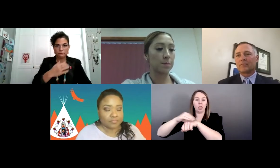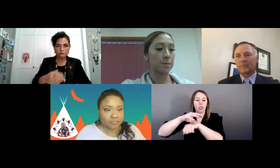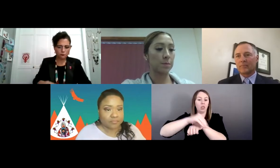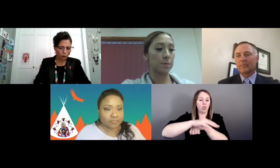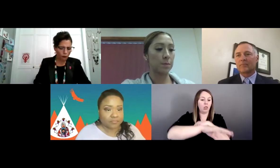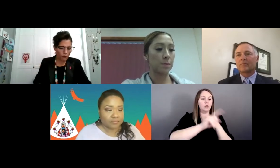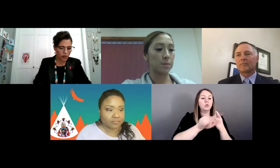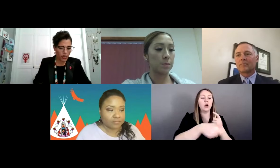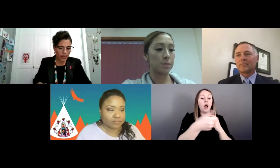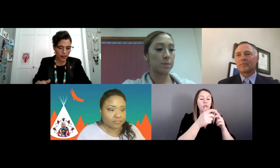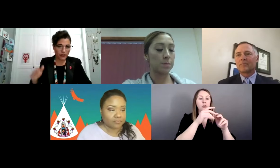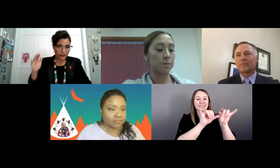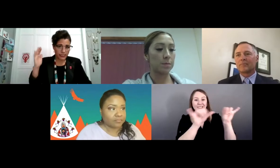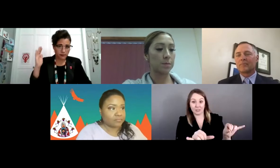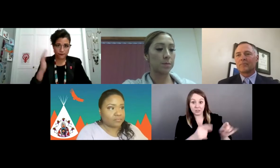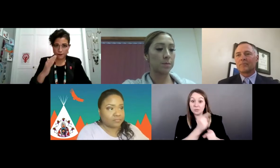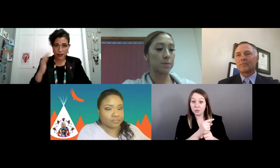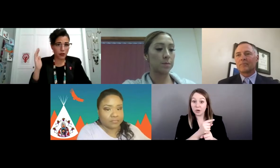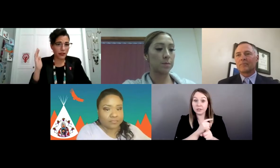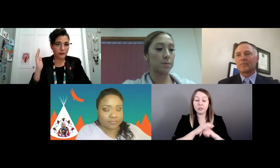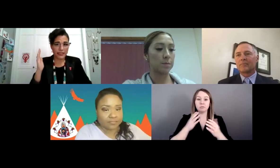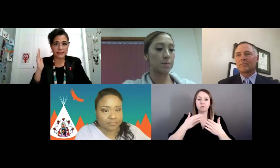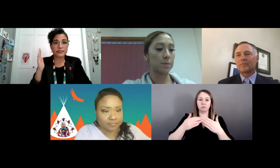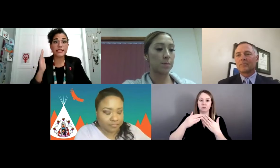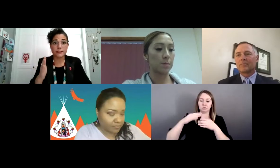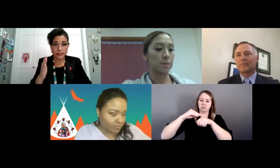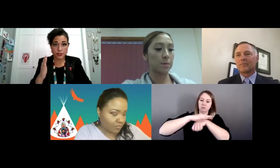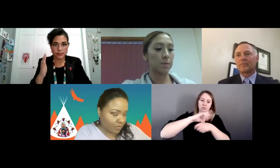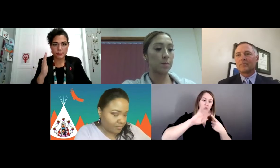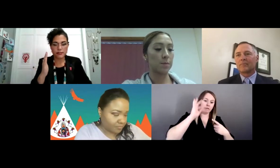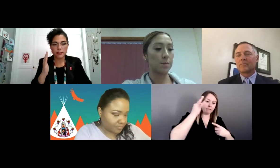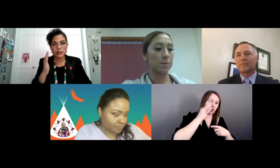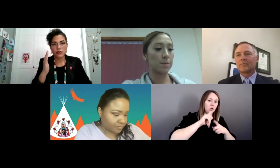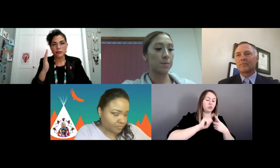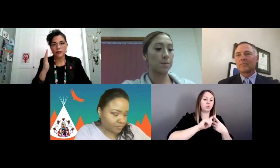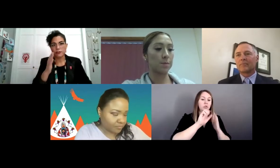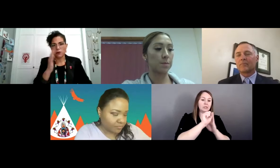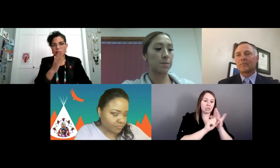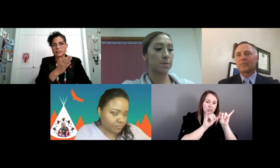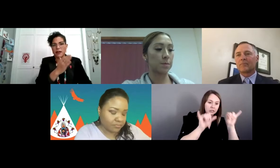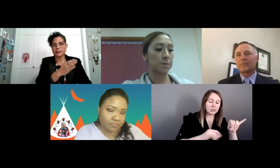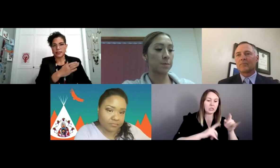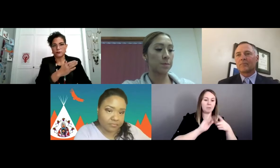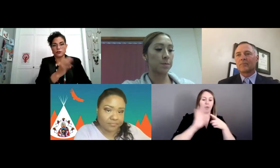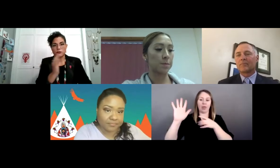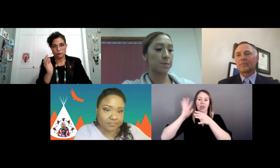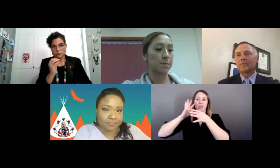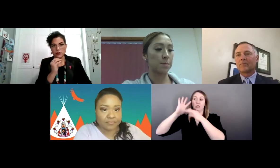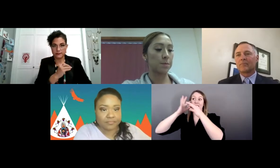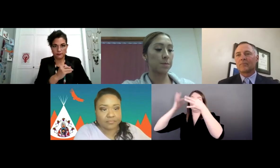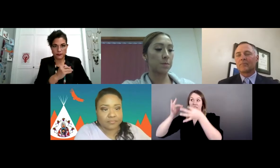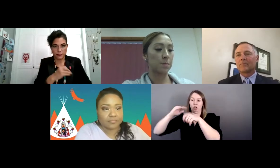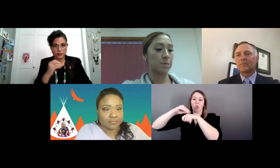right? Whether that's federal, whether that's state decisions, that authority gets passed down to,